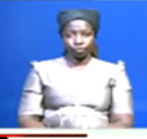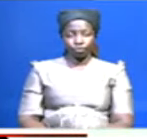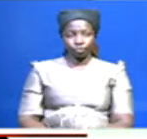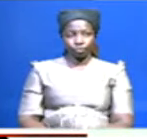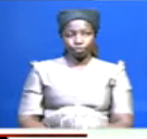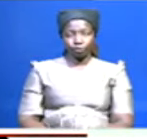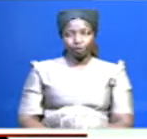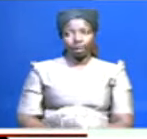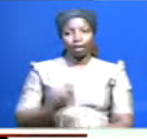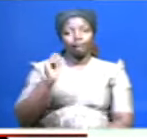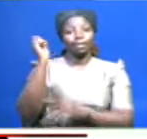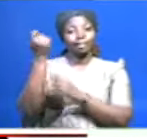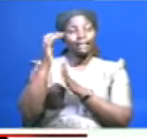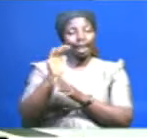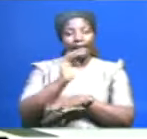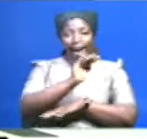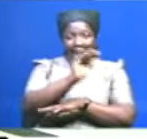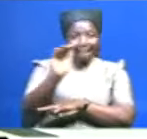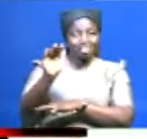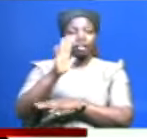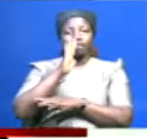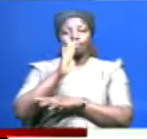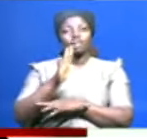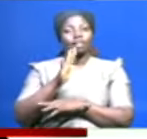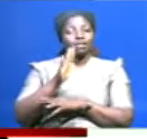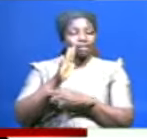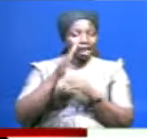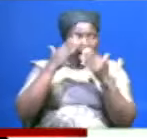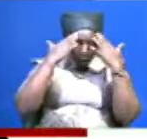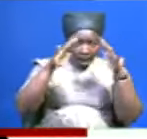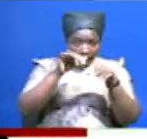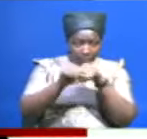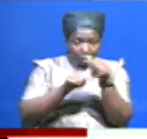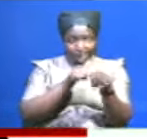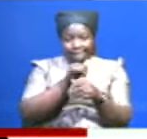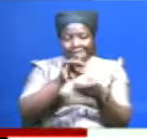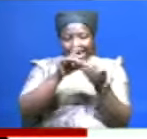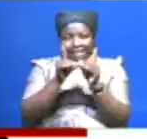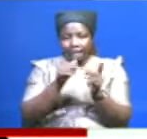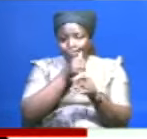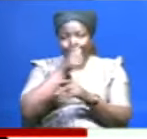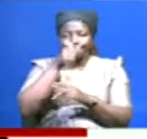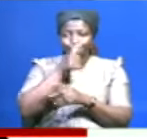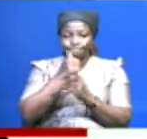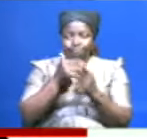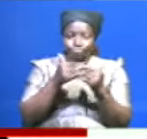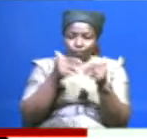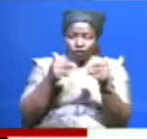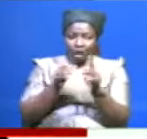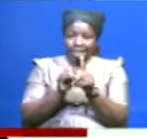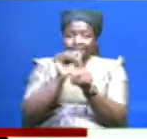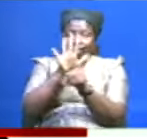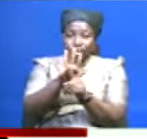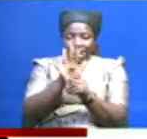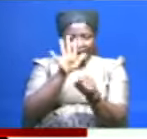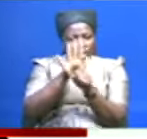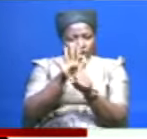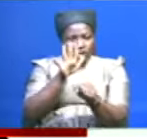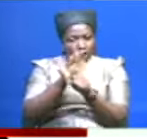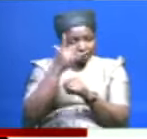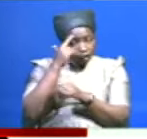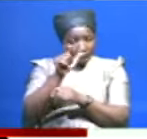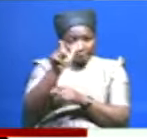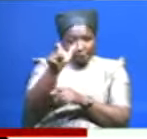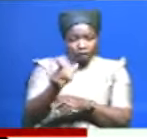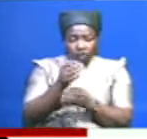Now, Kenyans have been urged to be conscious of data confidentiality before exposing too much of their personal information in the